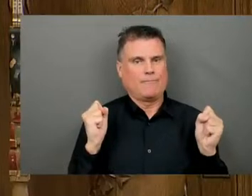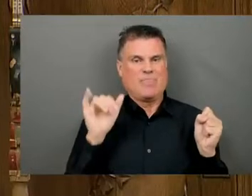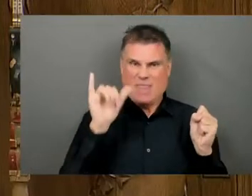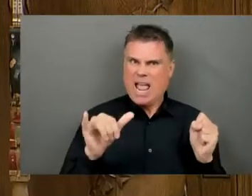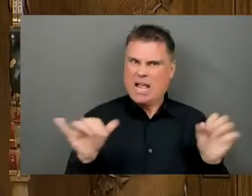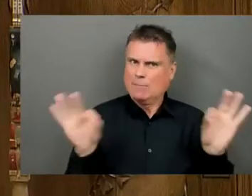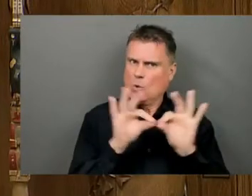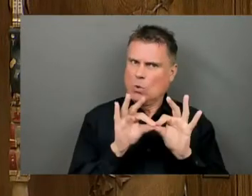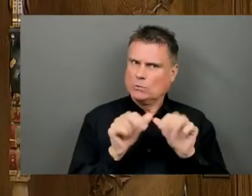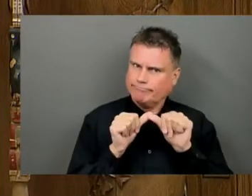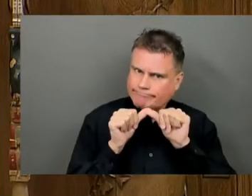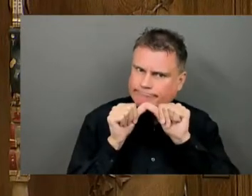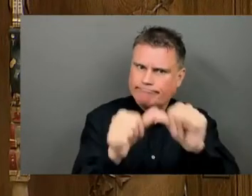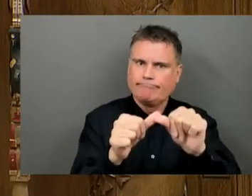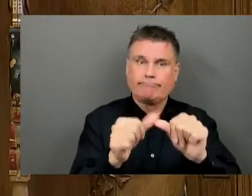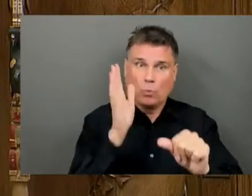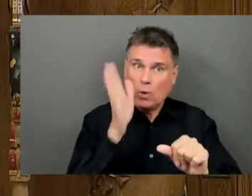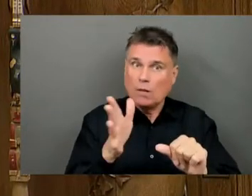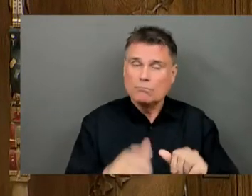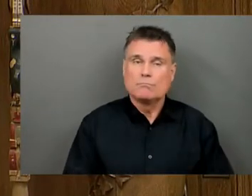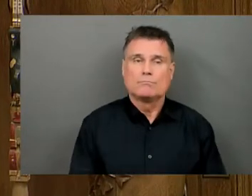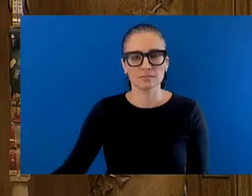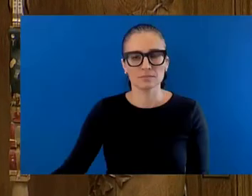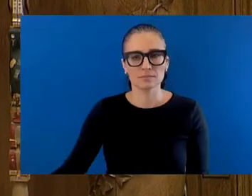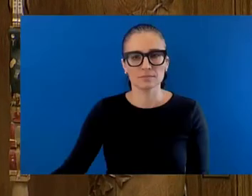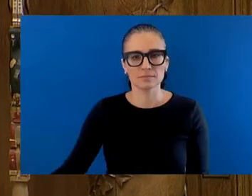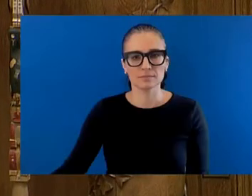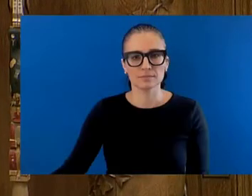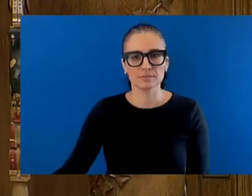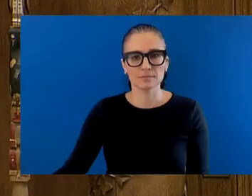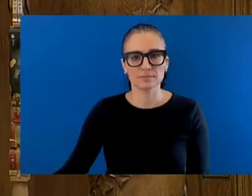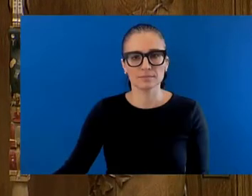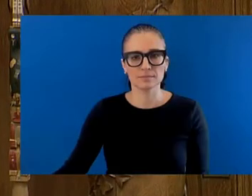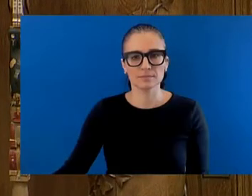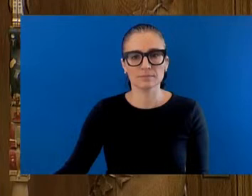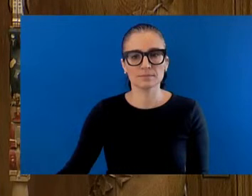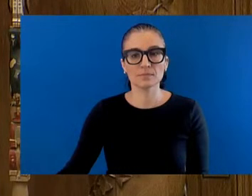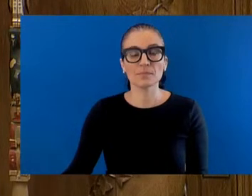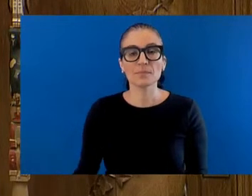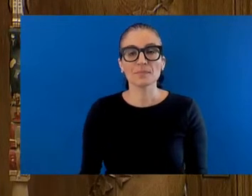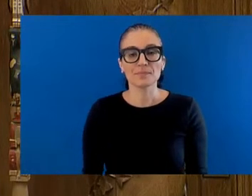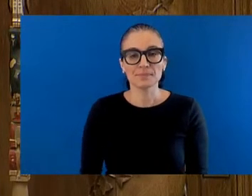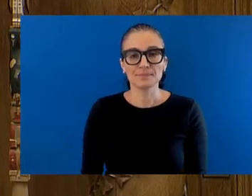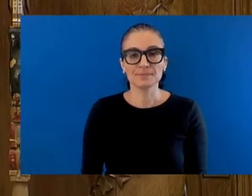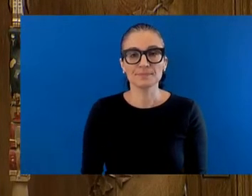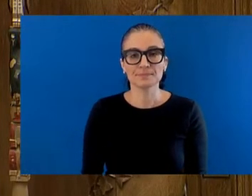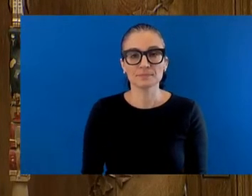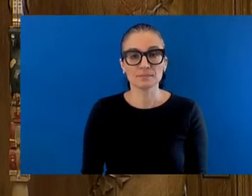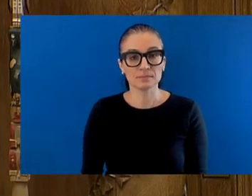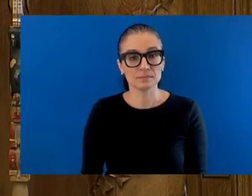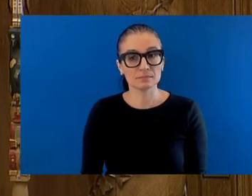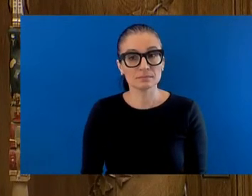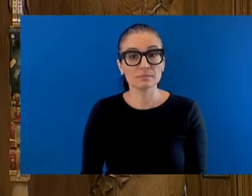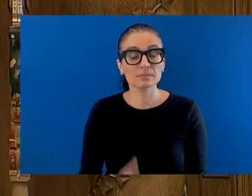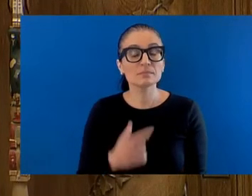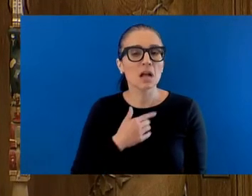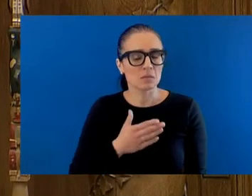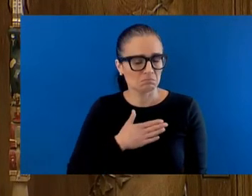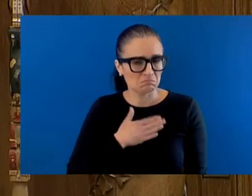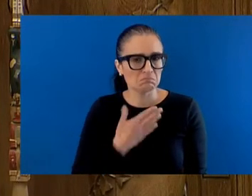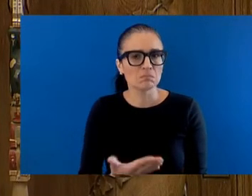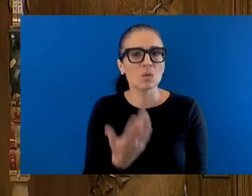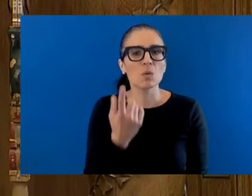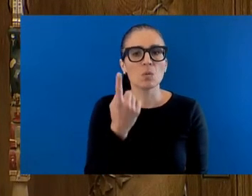Members, the chair is willing to allow one more question as long as it's very brief, 30 seconds, and